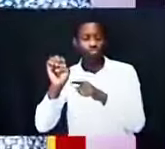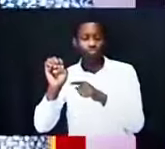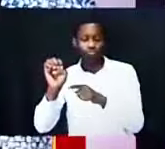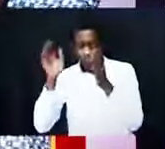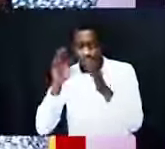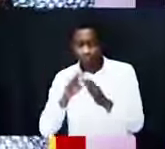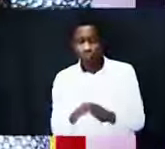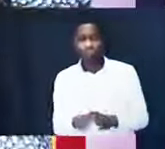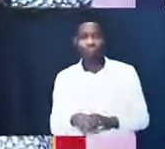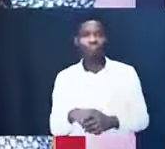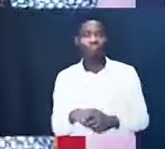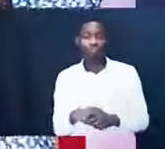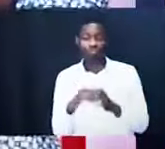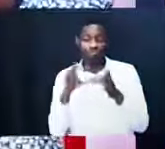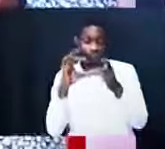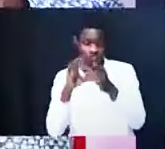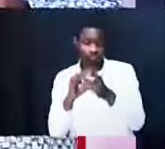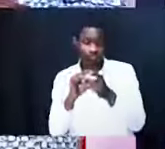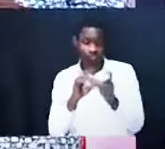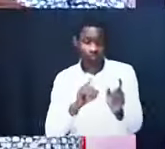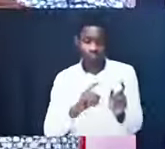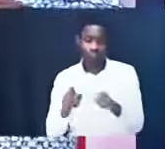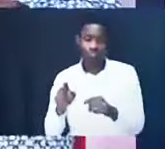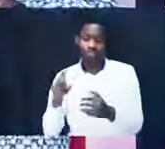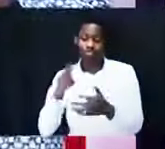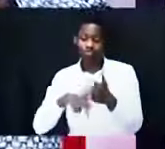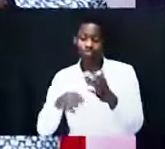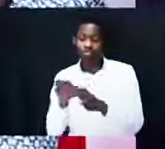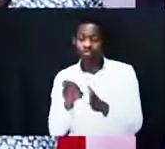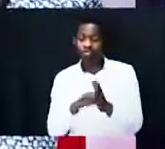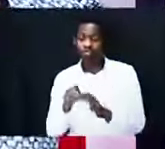So please just join me. Let's go to Luke chapter